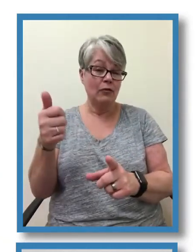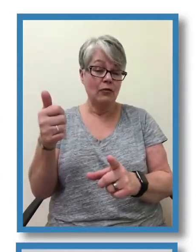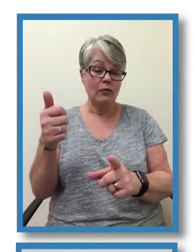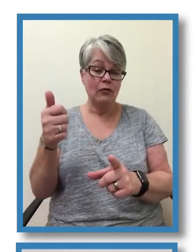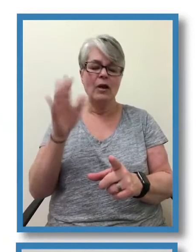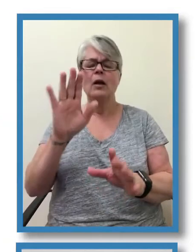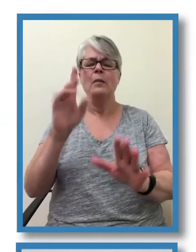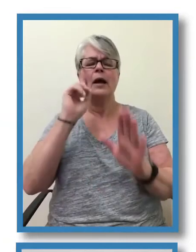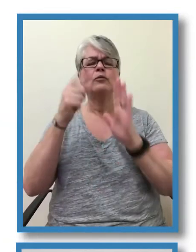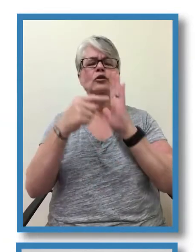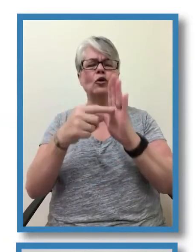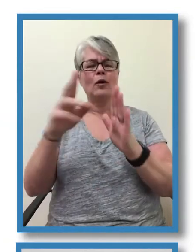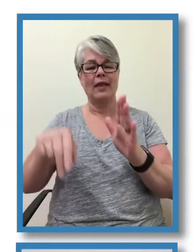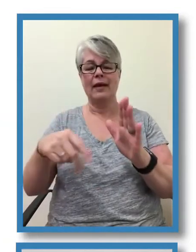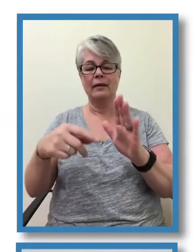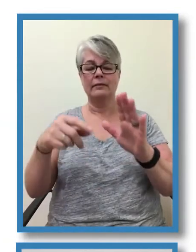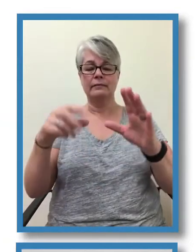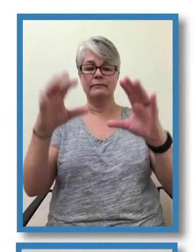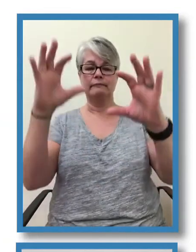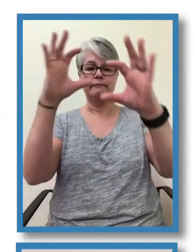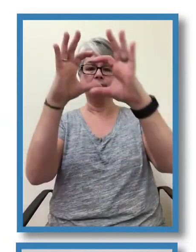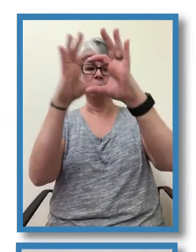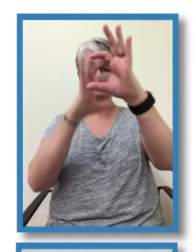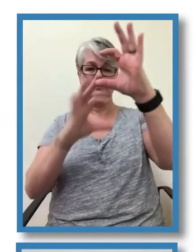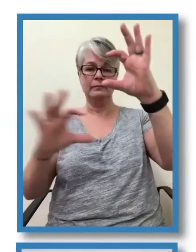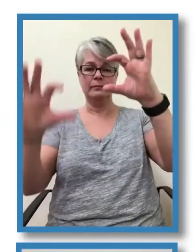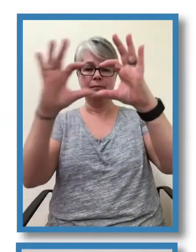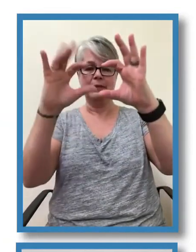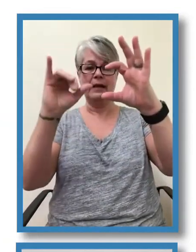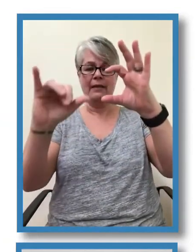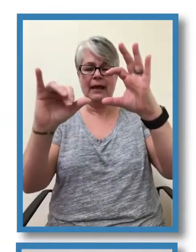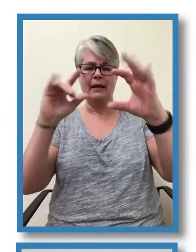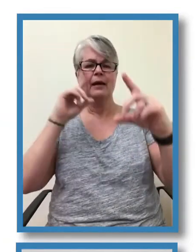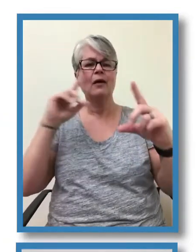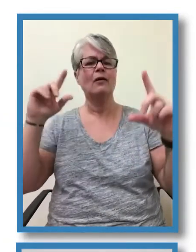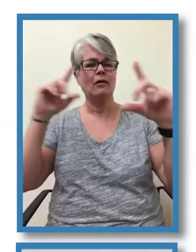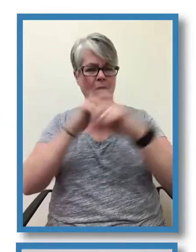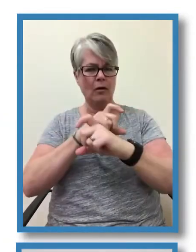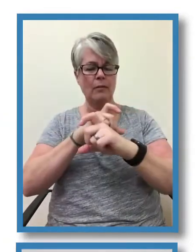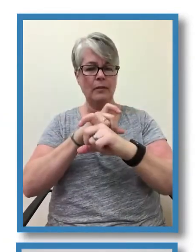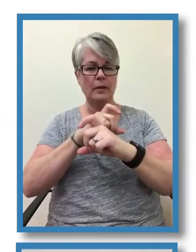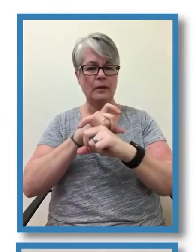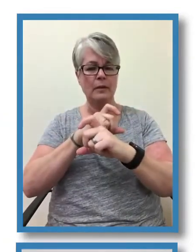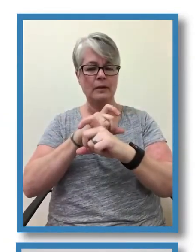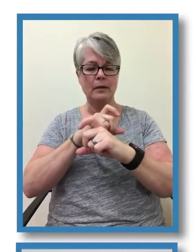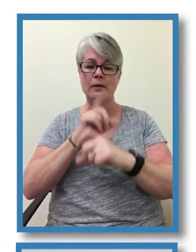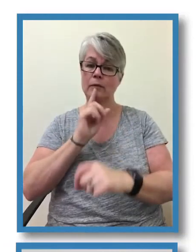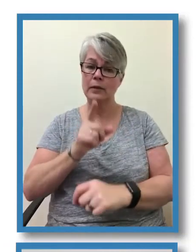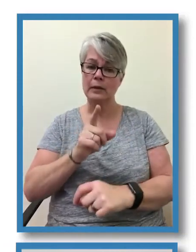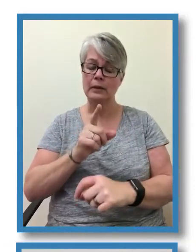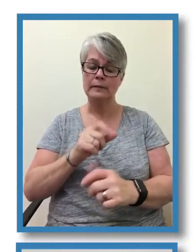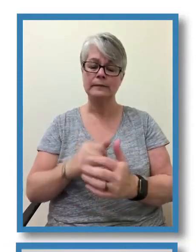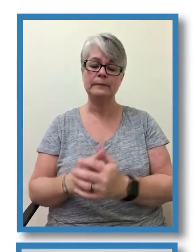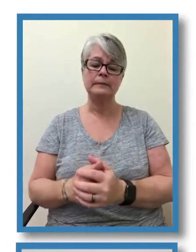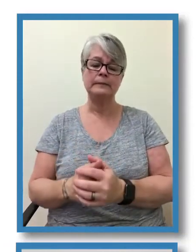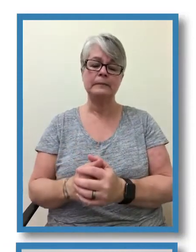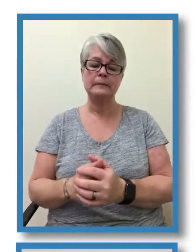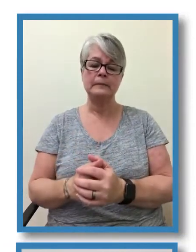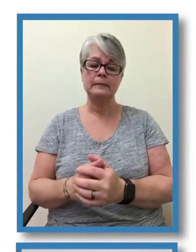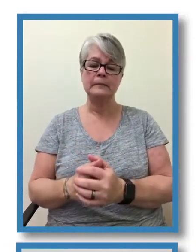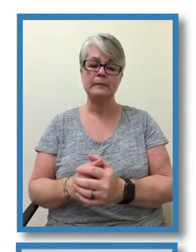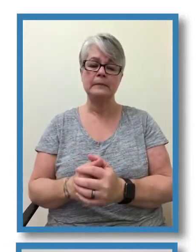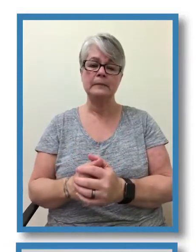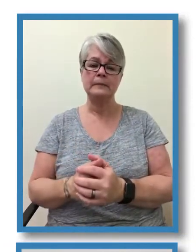these preventive strategies are working on. So in the top portion, a lot of these strategies are trying to work